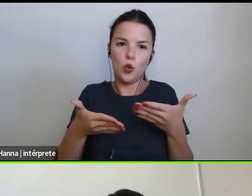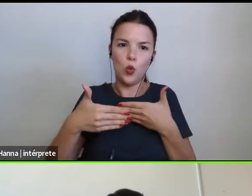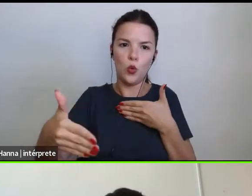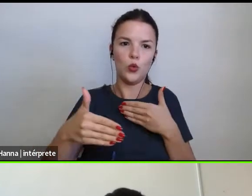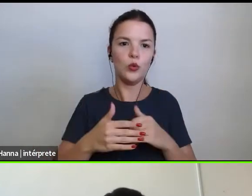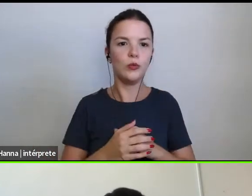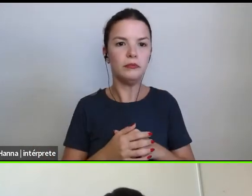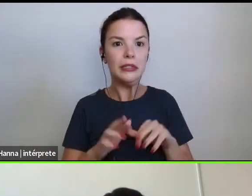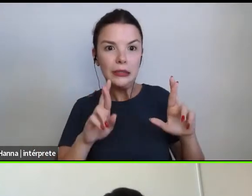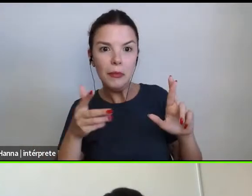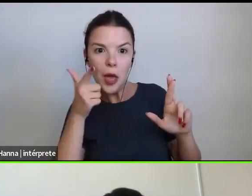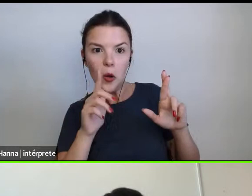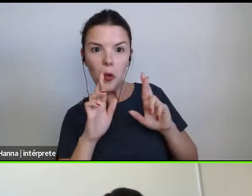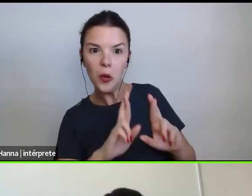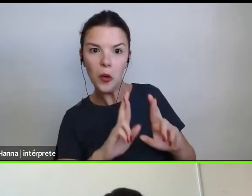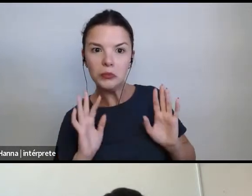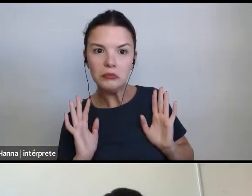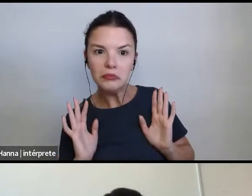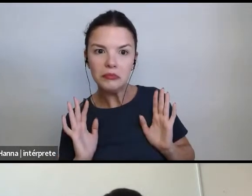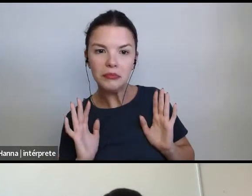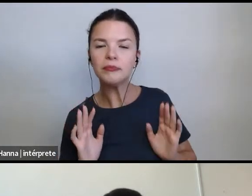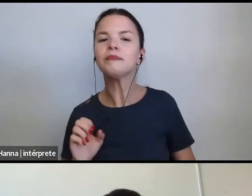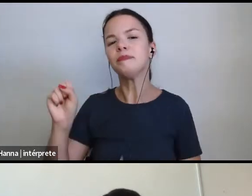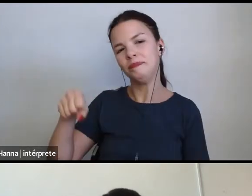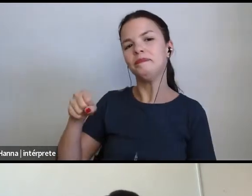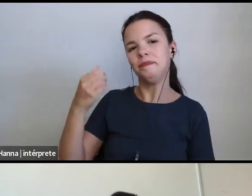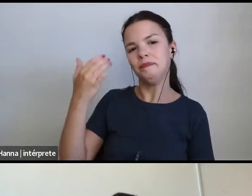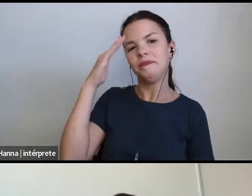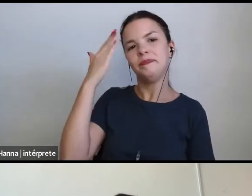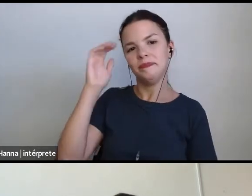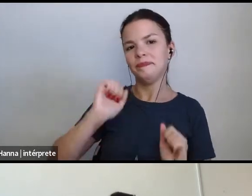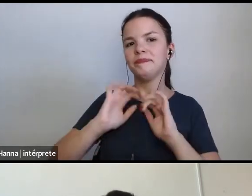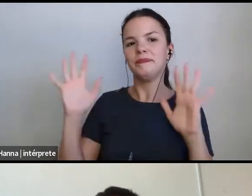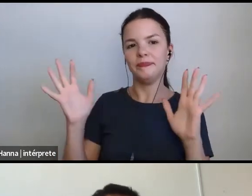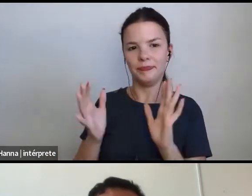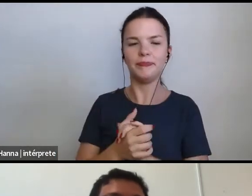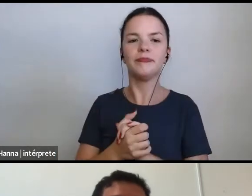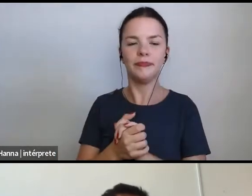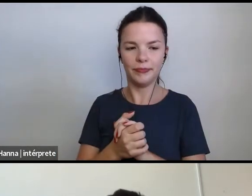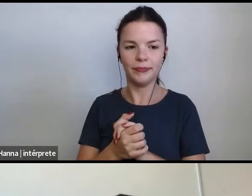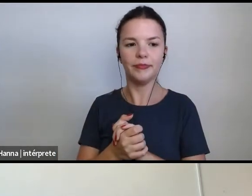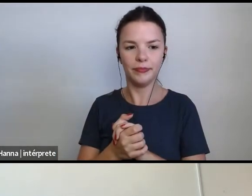I hope I answered your question. Yeah, sure. I was thinking that